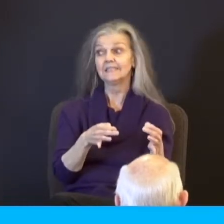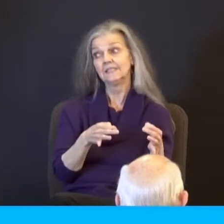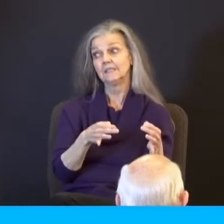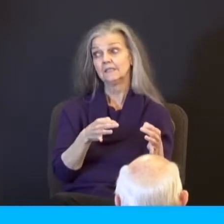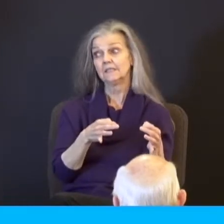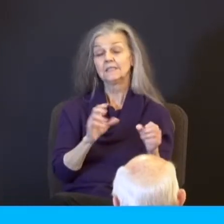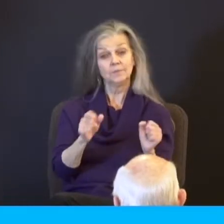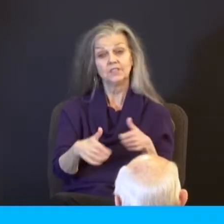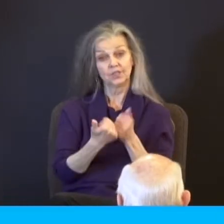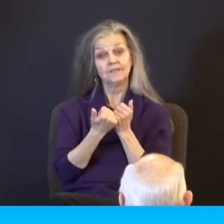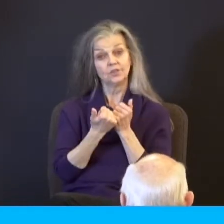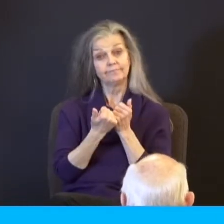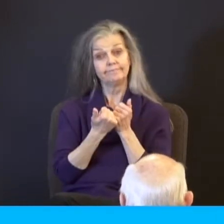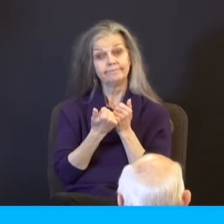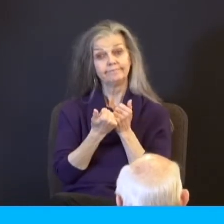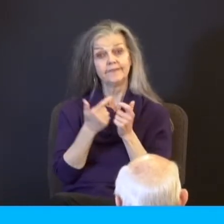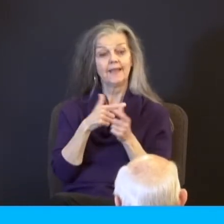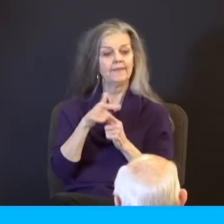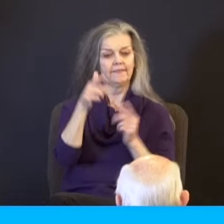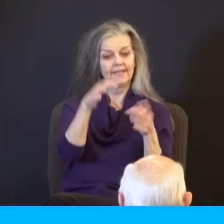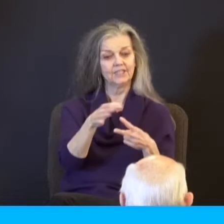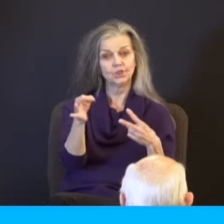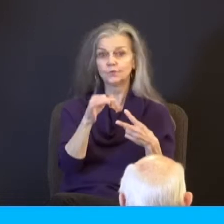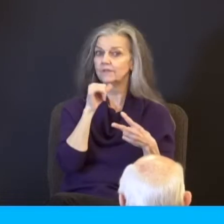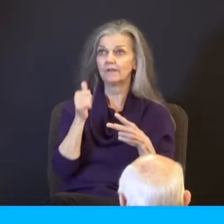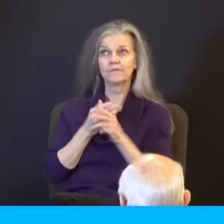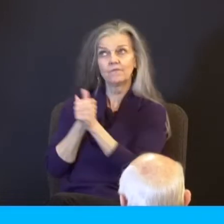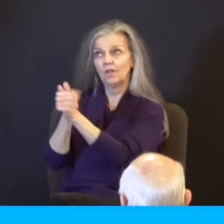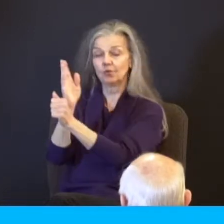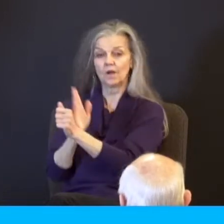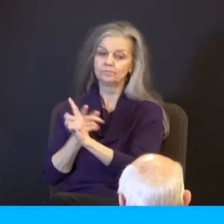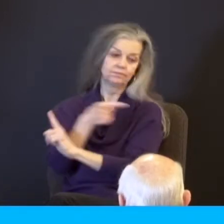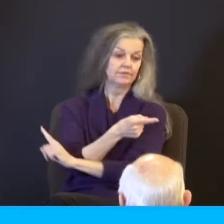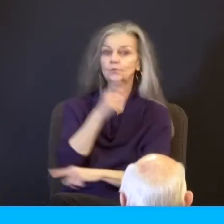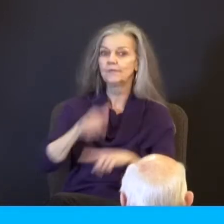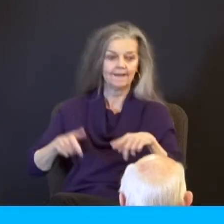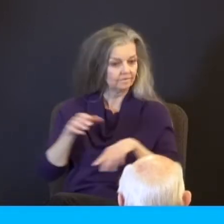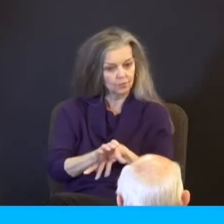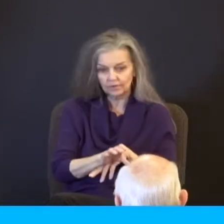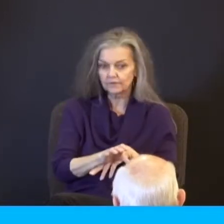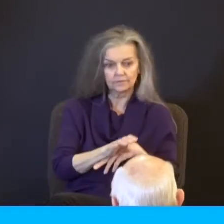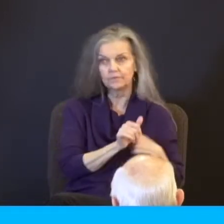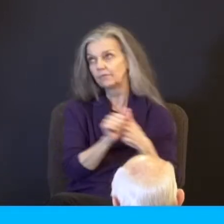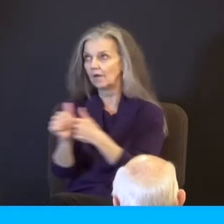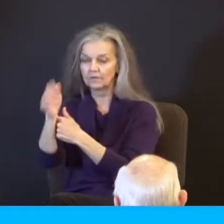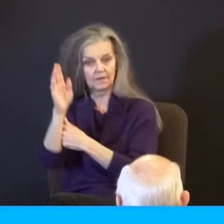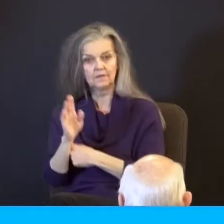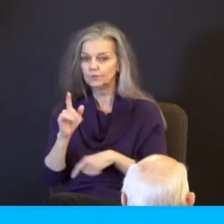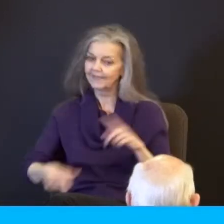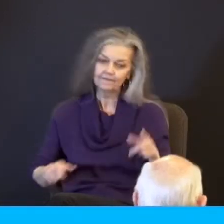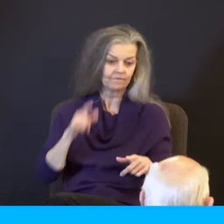challenge. And they may choose, sadly, not to walk with God. You can't make them, you know what I mean? You can't make them